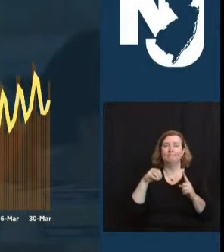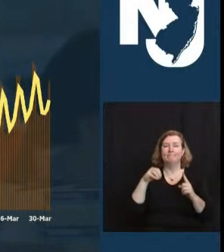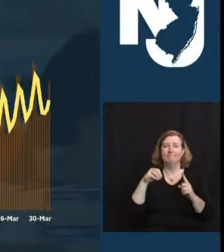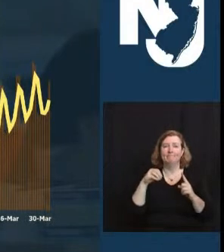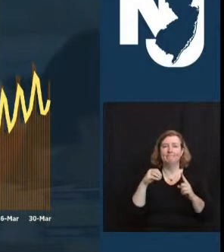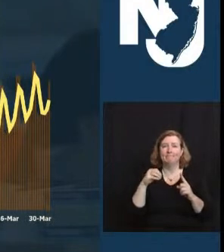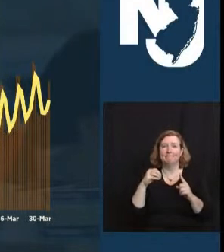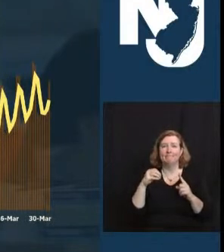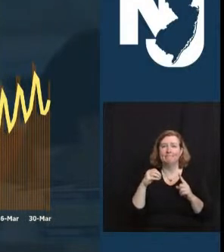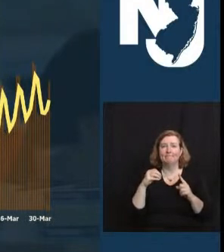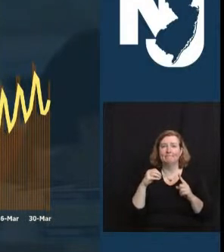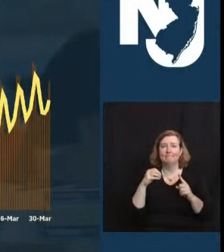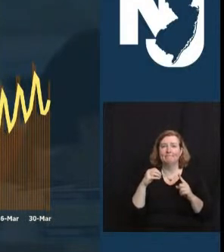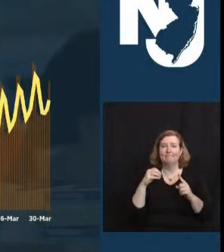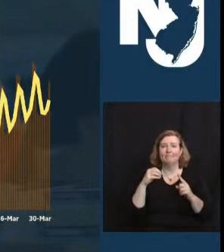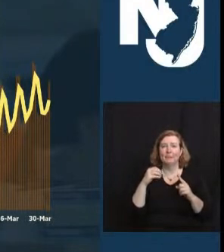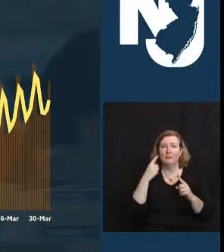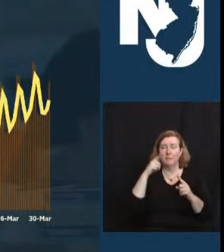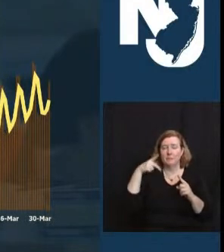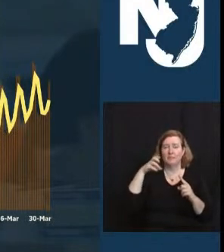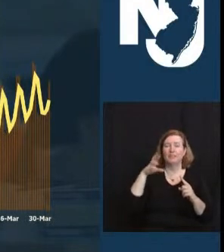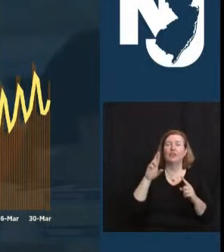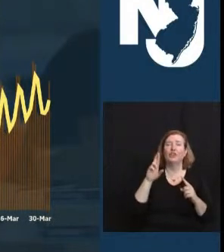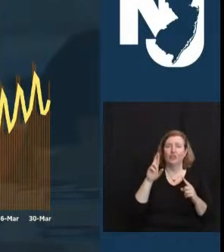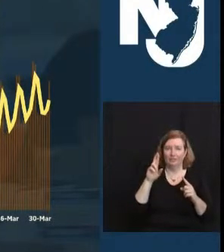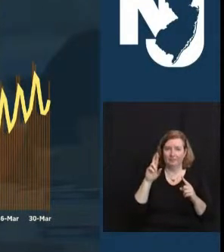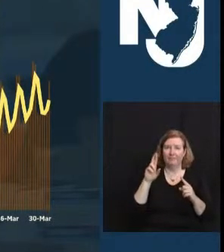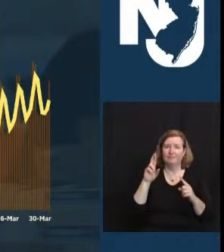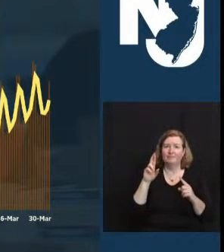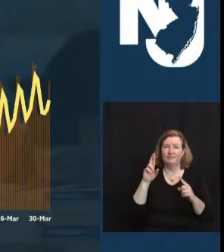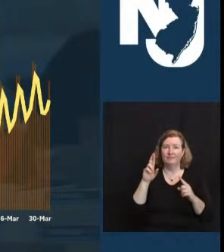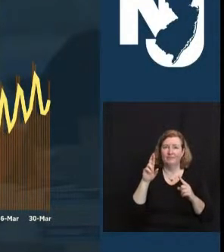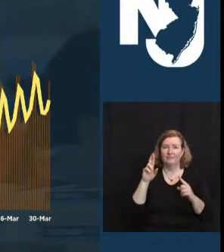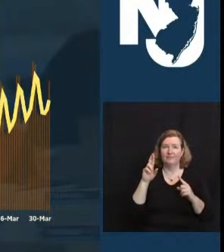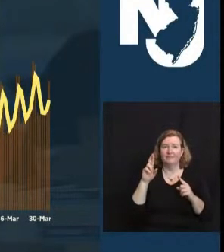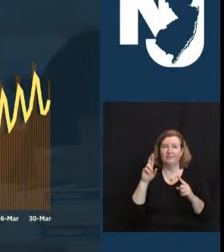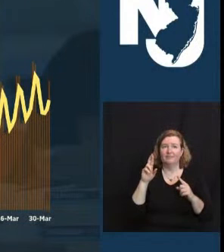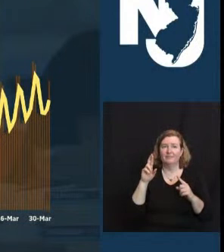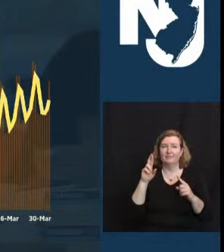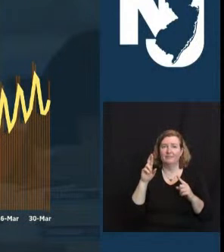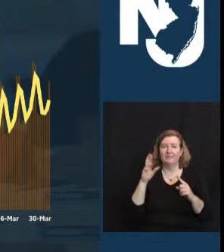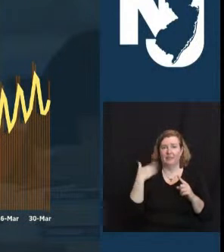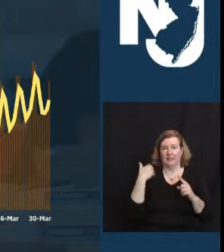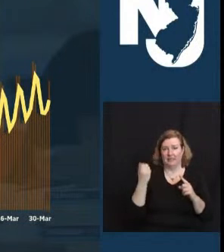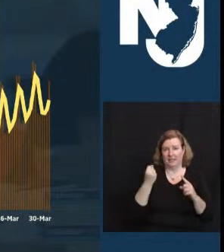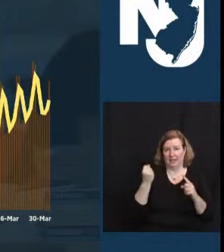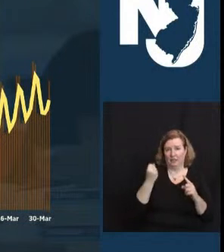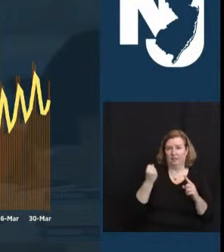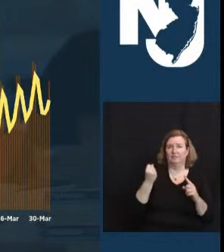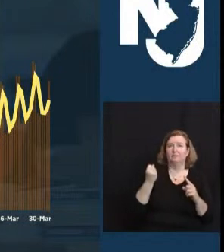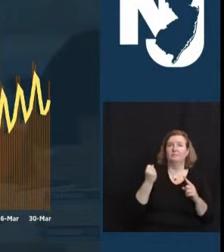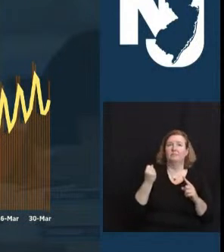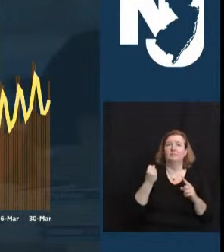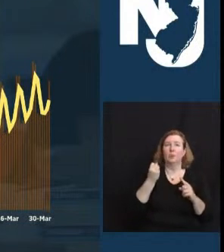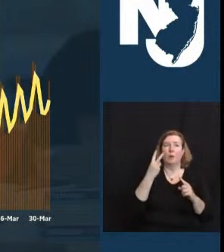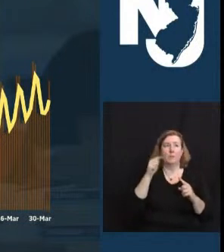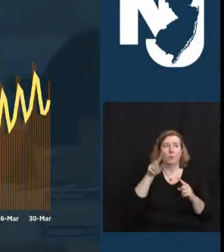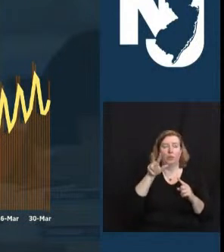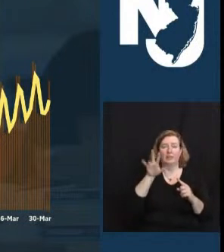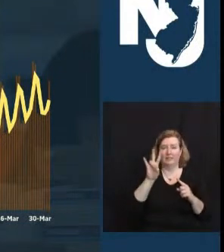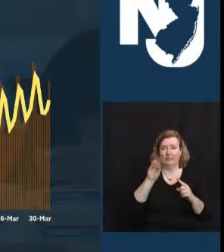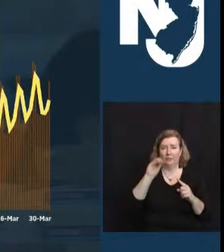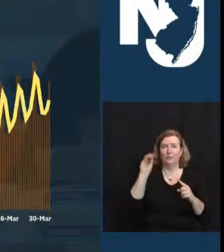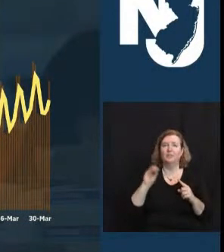24,717 PCR tests that were recorded on Saturday, April 3rd, was 12.37%, and that is up, and